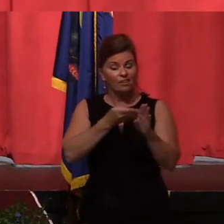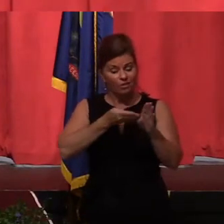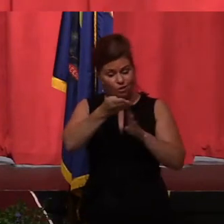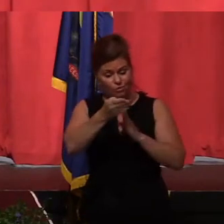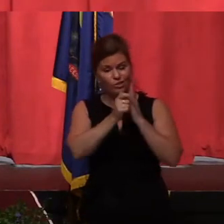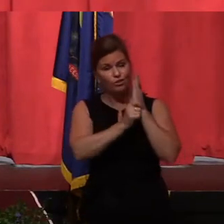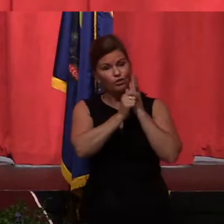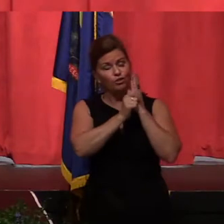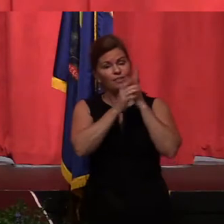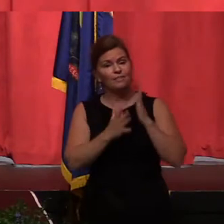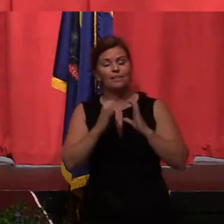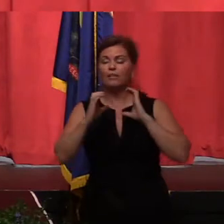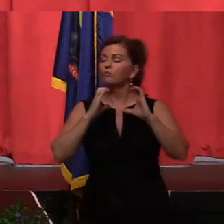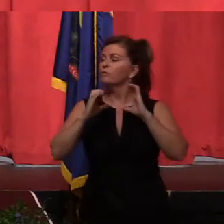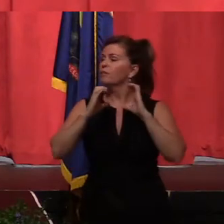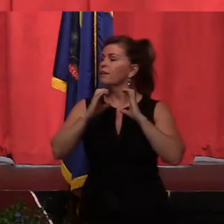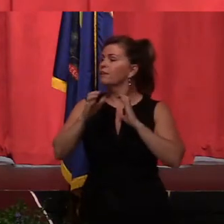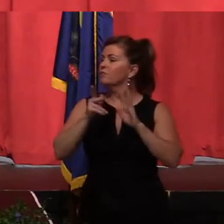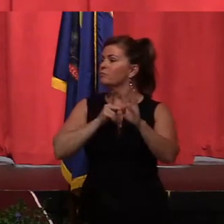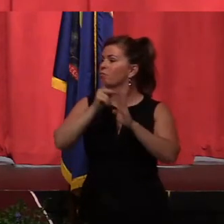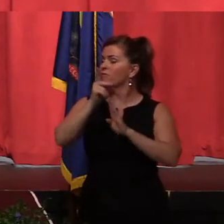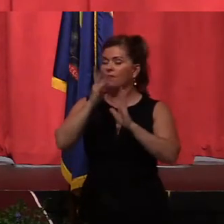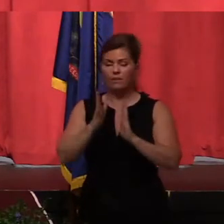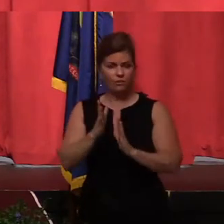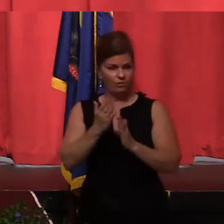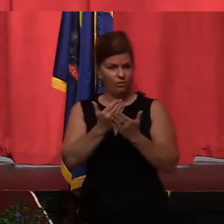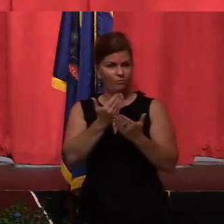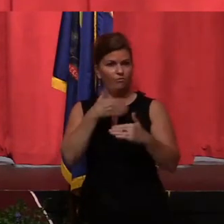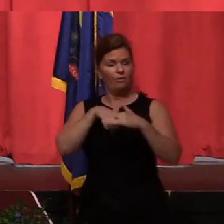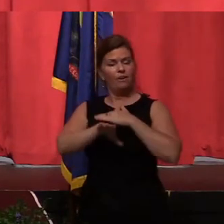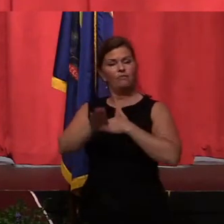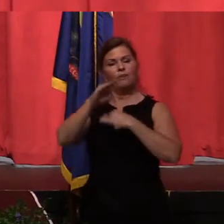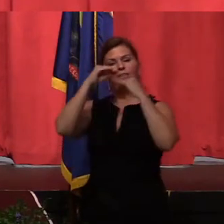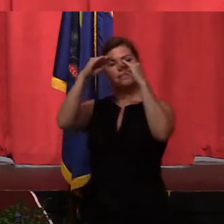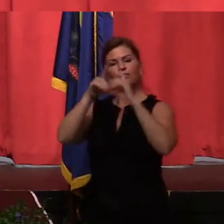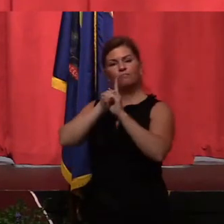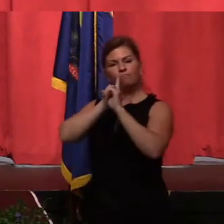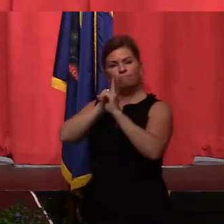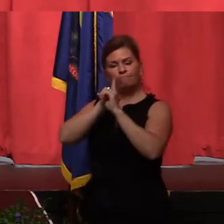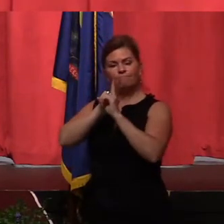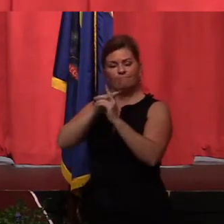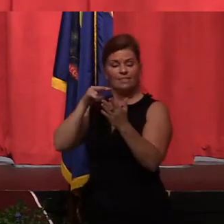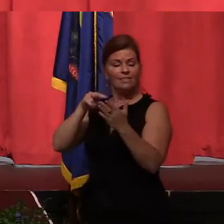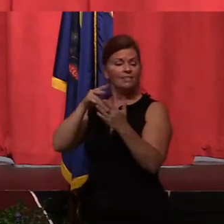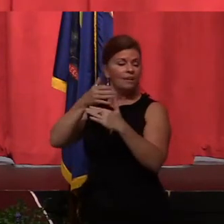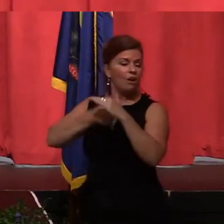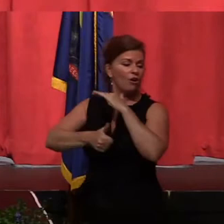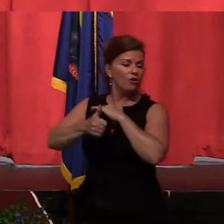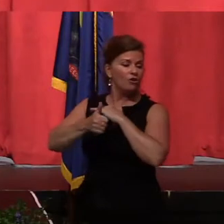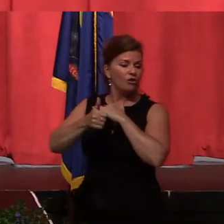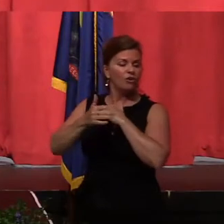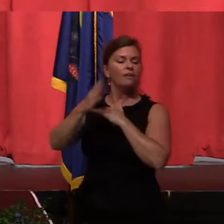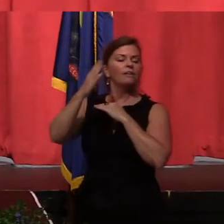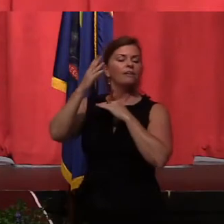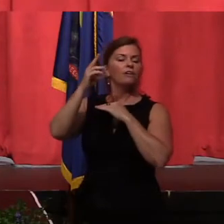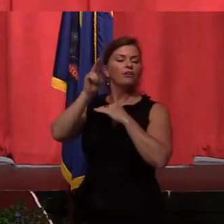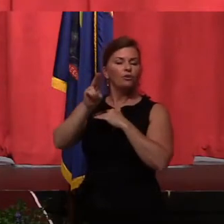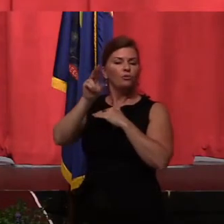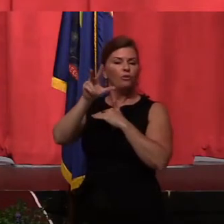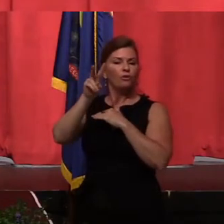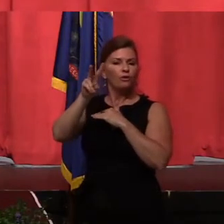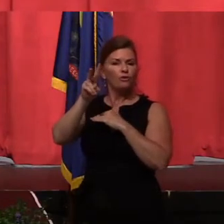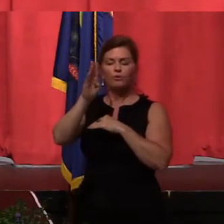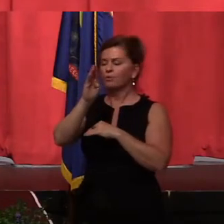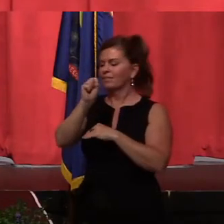and communications professional before entering the teacher apprenticeship program, studying under former U32 teacher